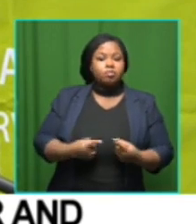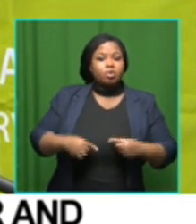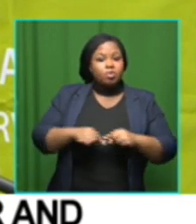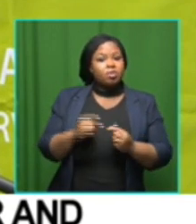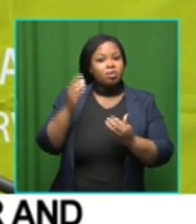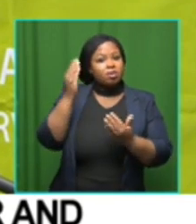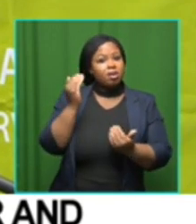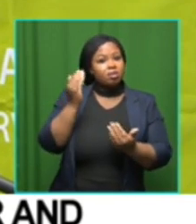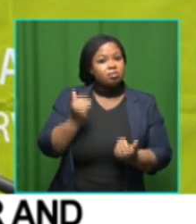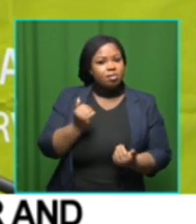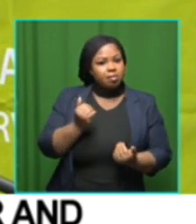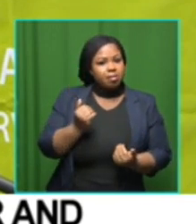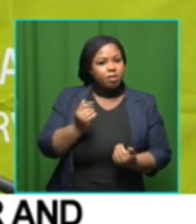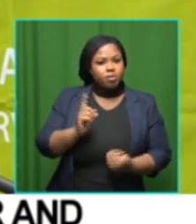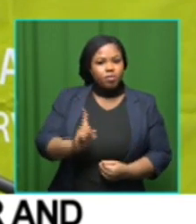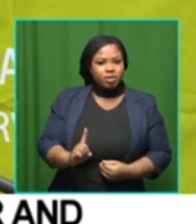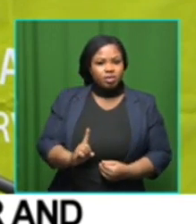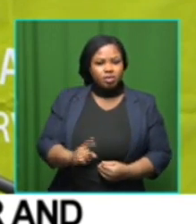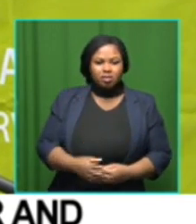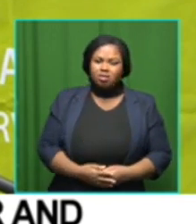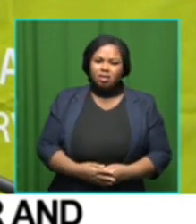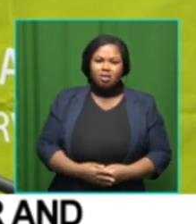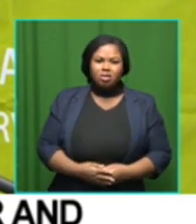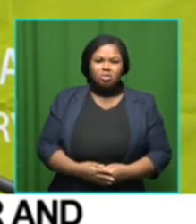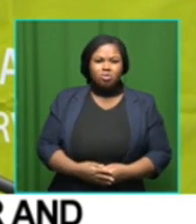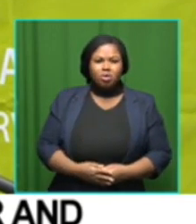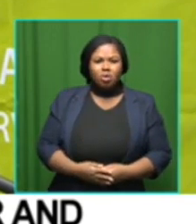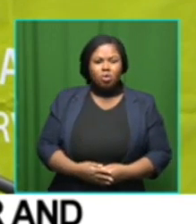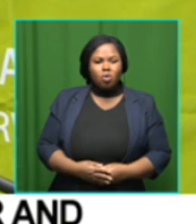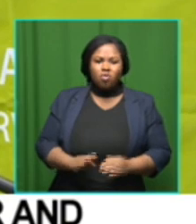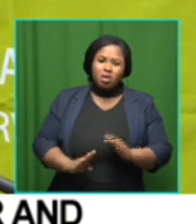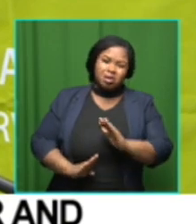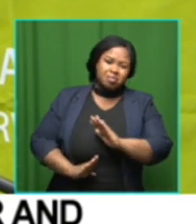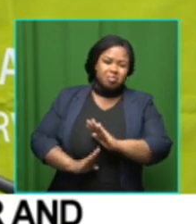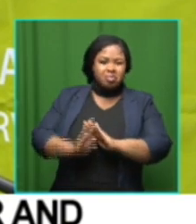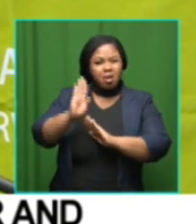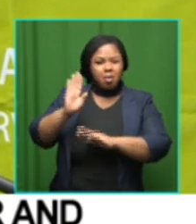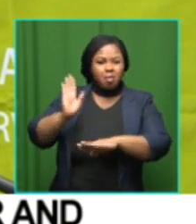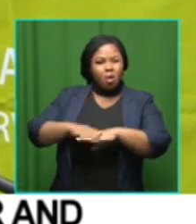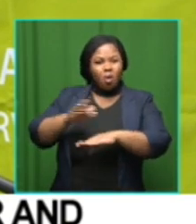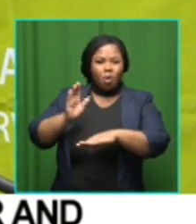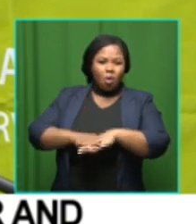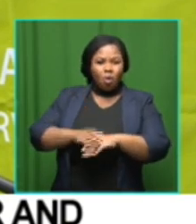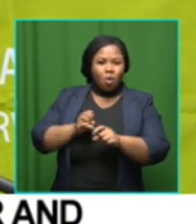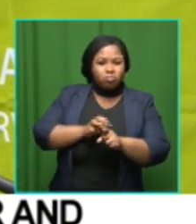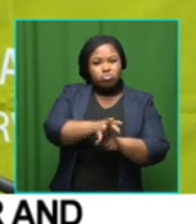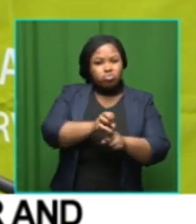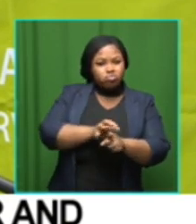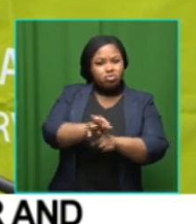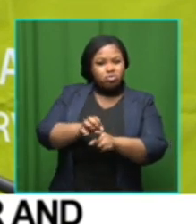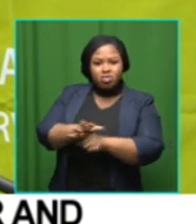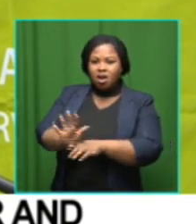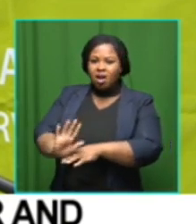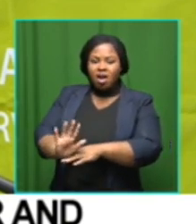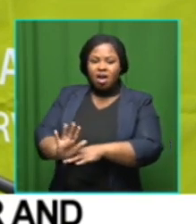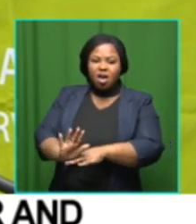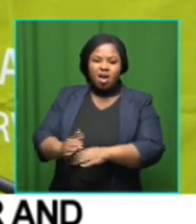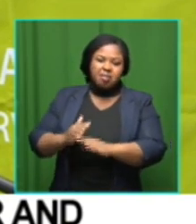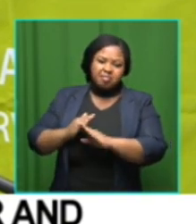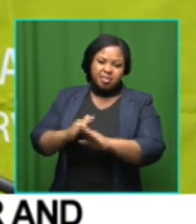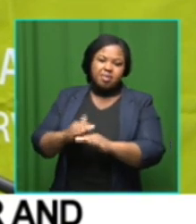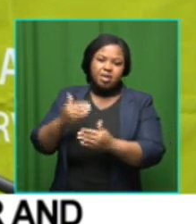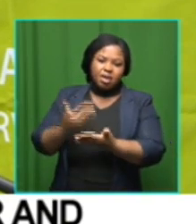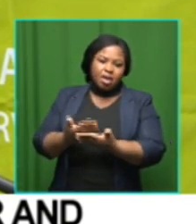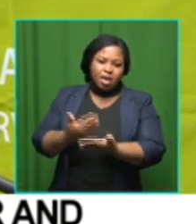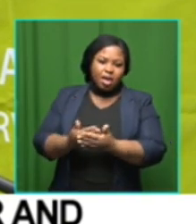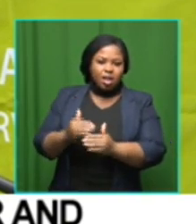that we will be not having a very high peak of infections because of the measures that we've done. We have